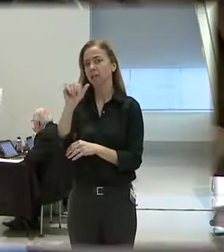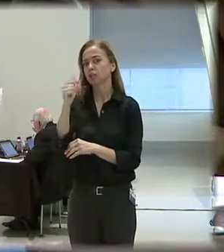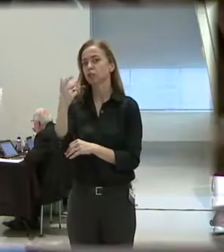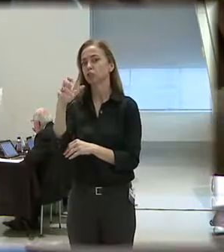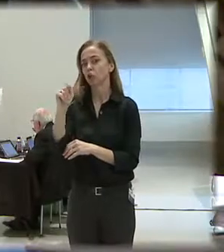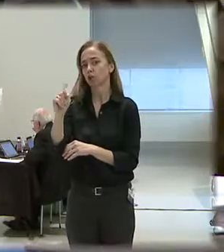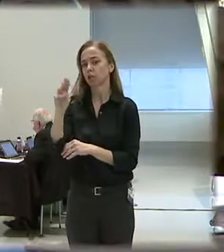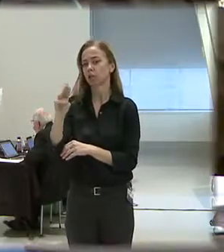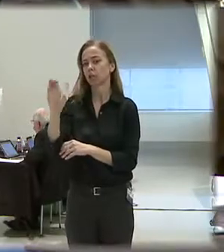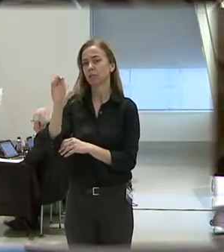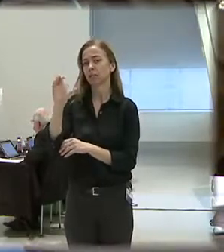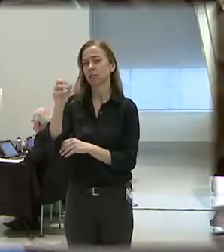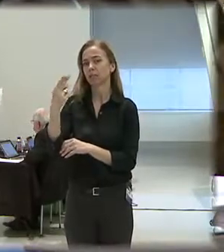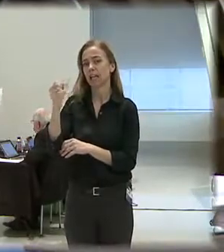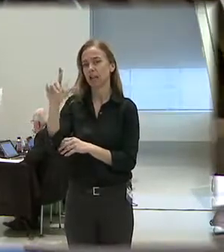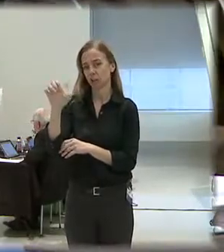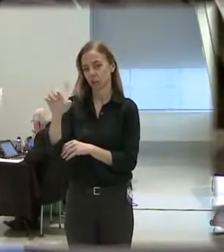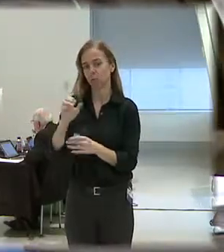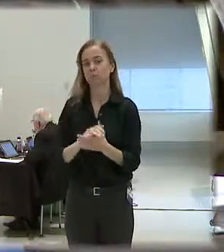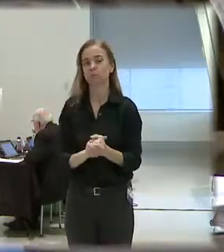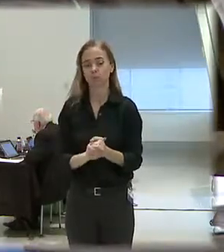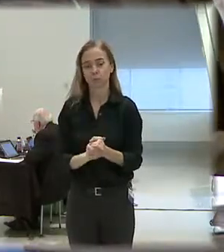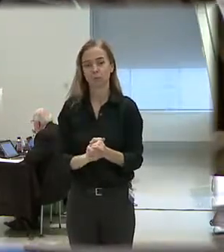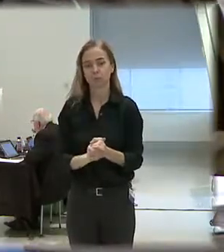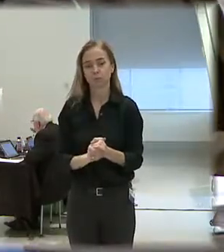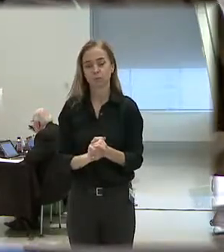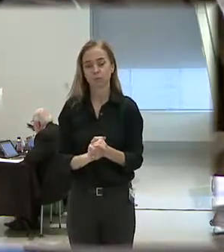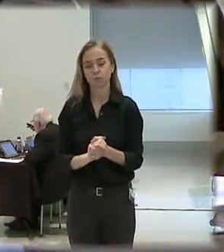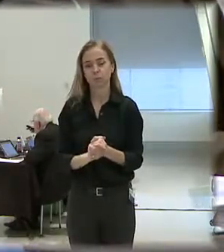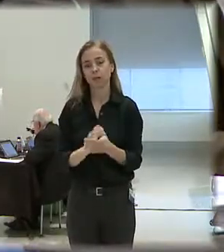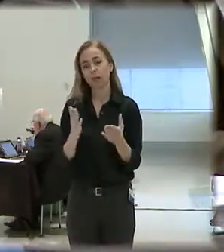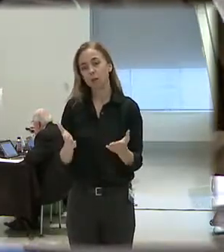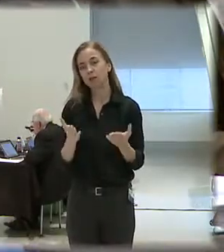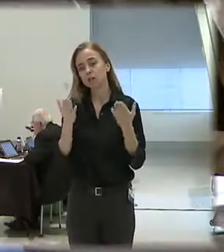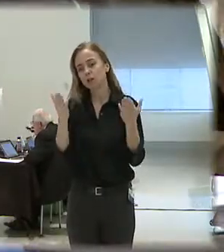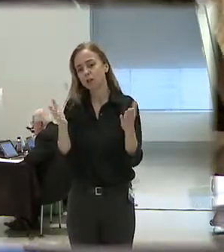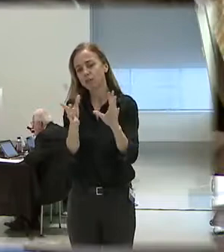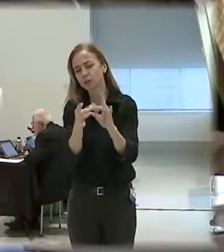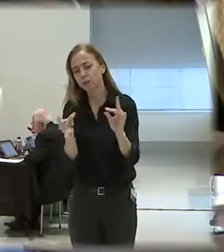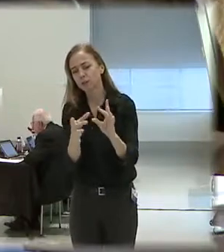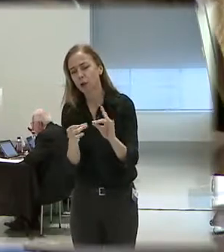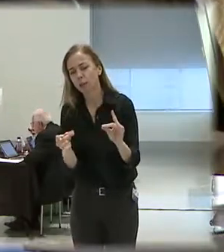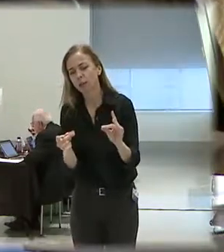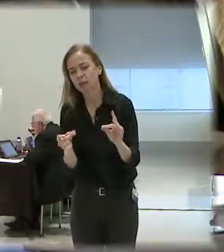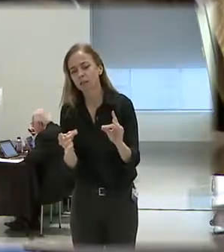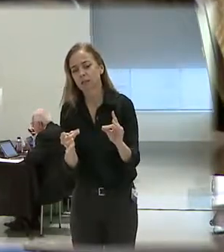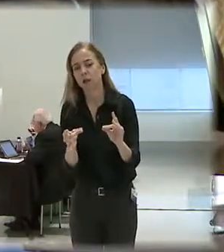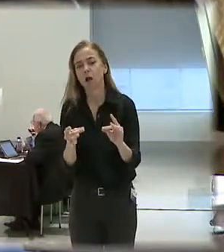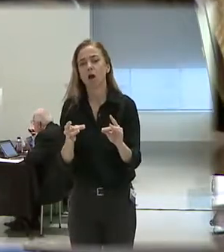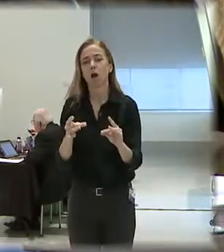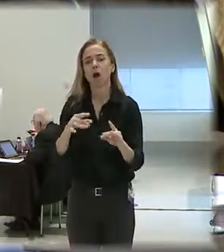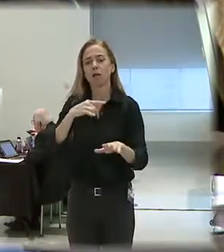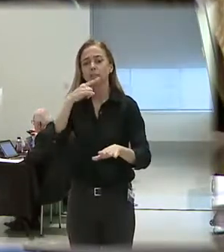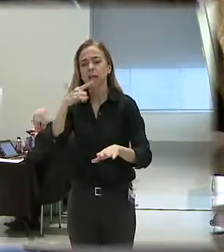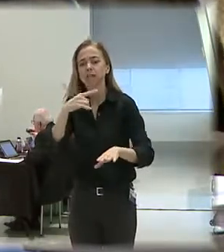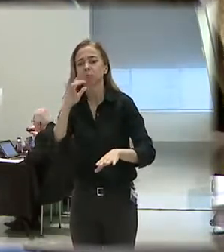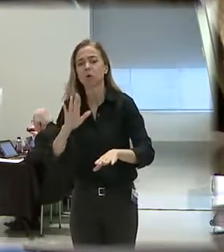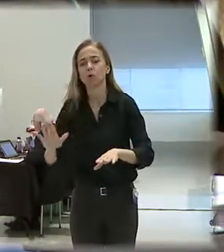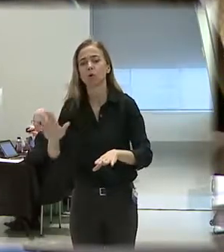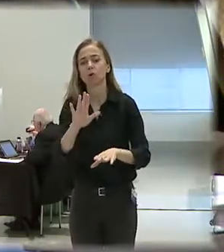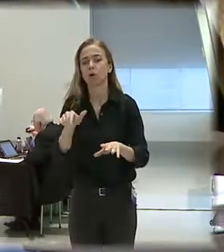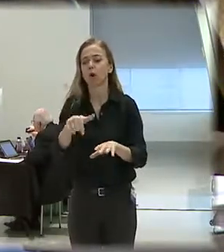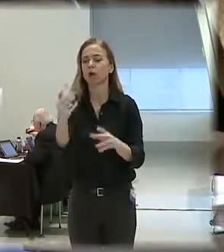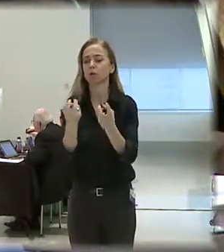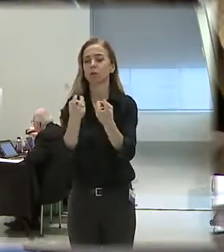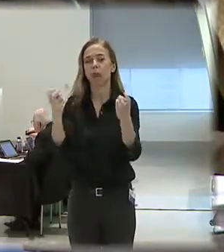and the questions actually take the form of having you offer some comment on the testimony of your fellow